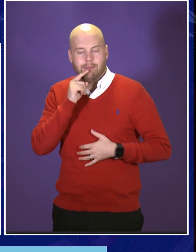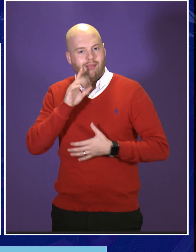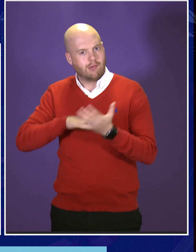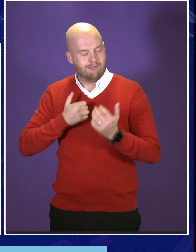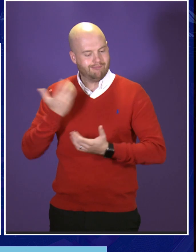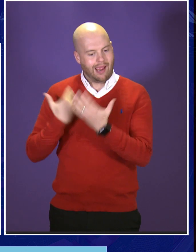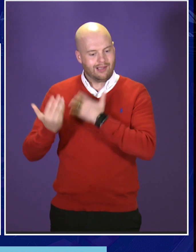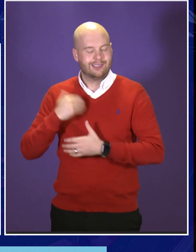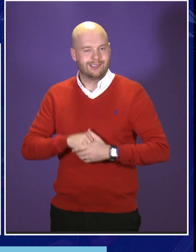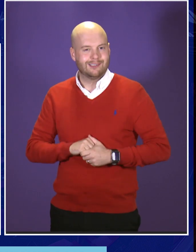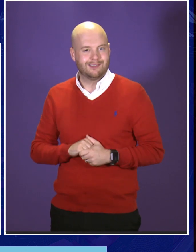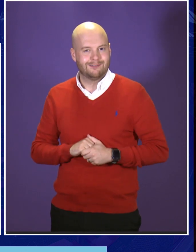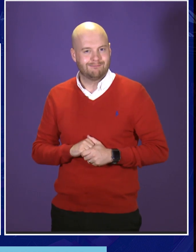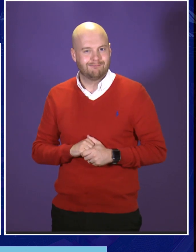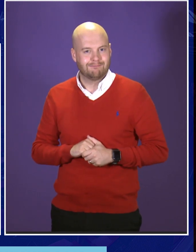past.